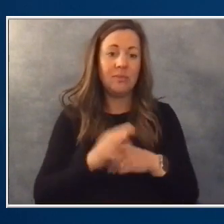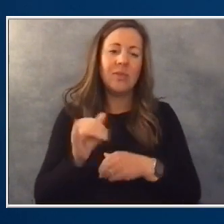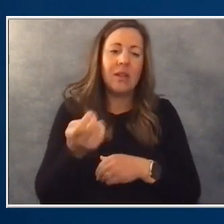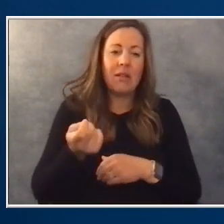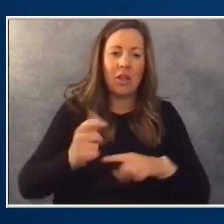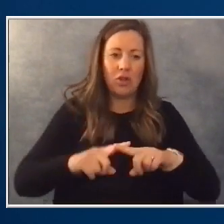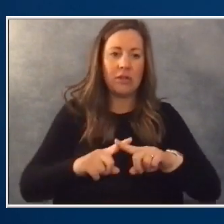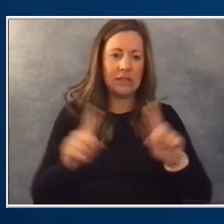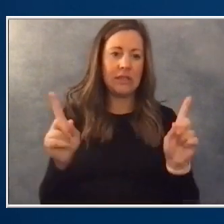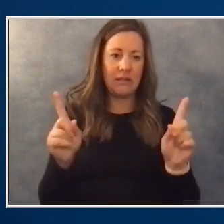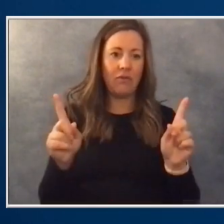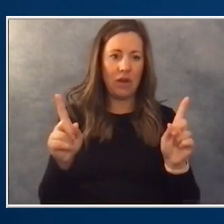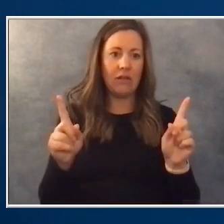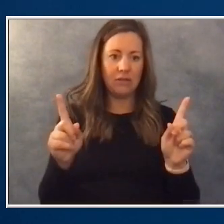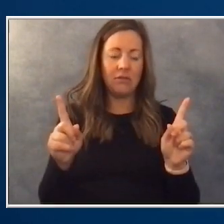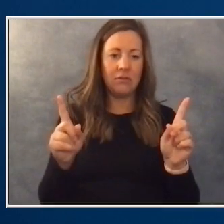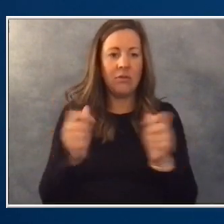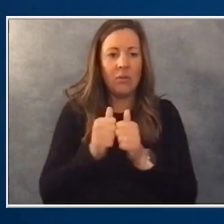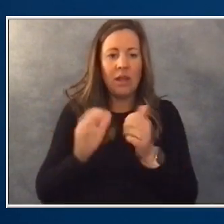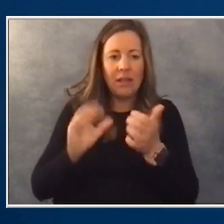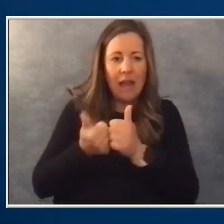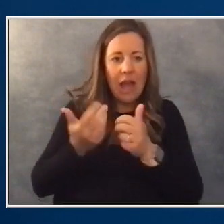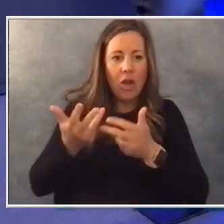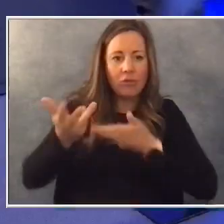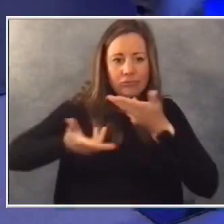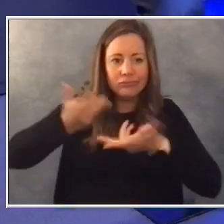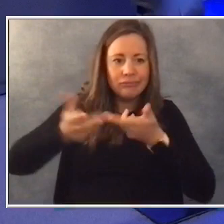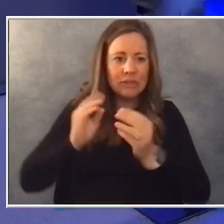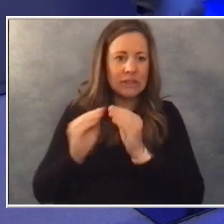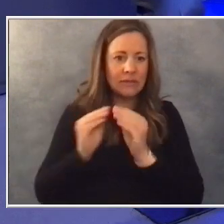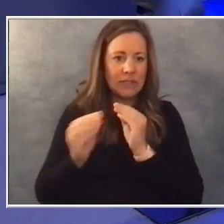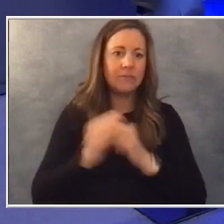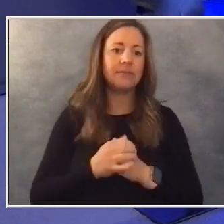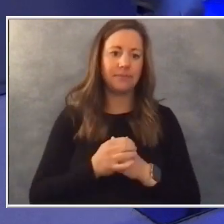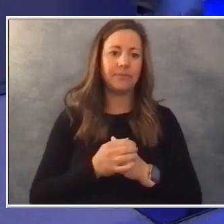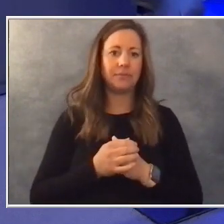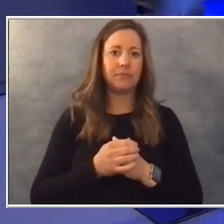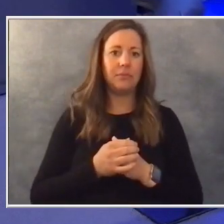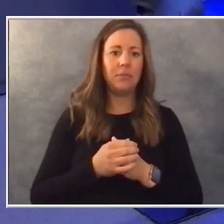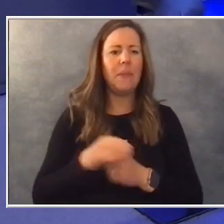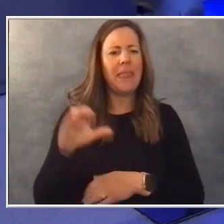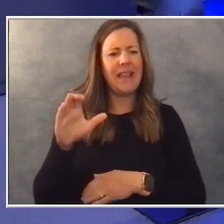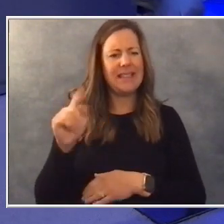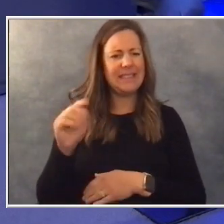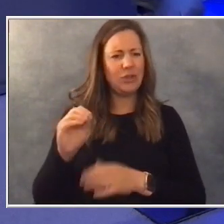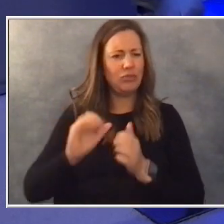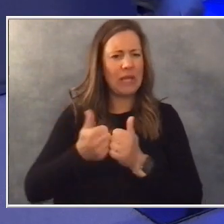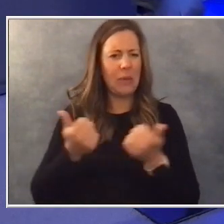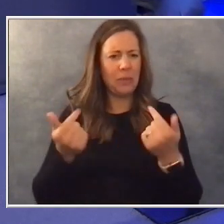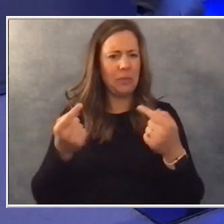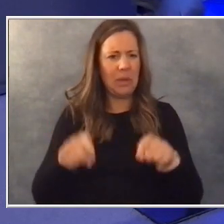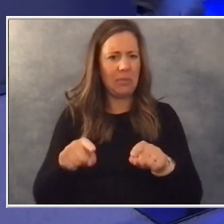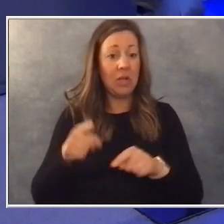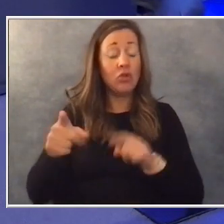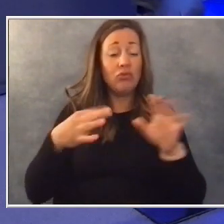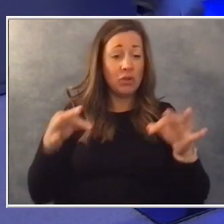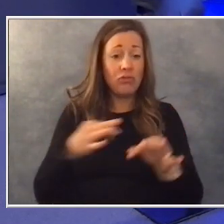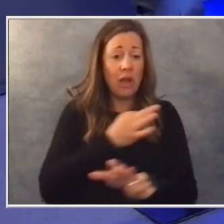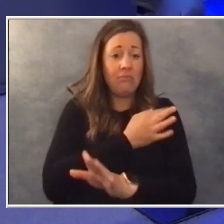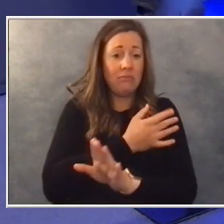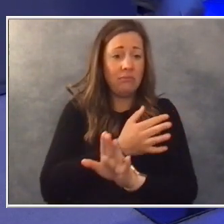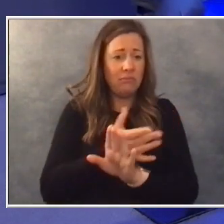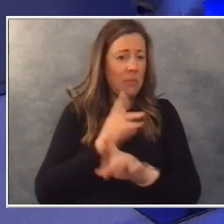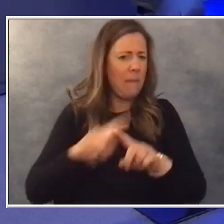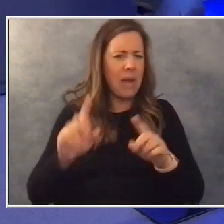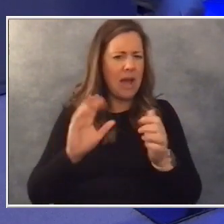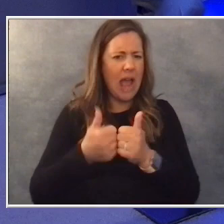different animal as far as how it is a little tougher to fix. So how does that CTO happen? And you described what can lead up to it, eating Yeah. that food